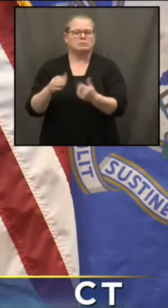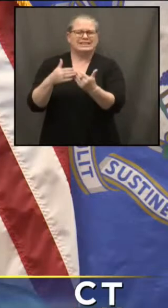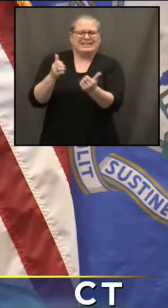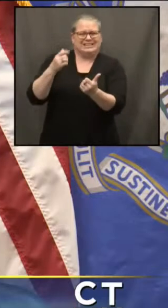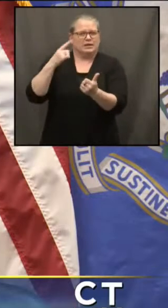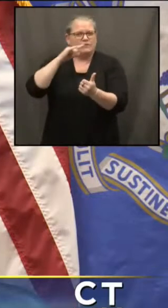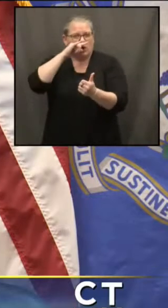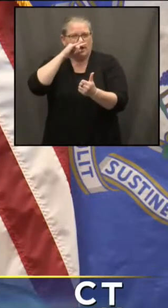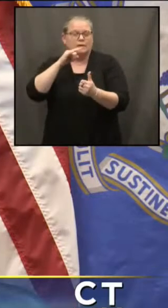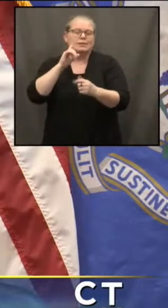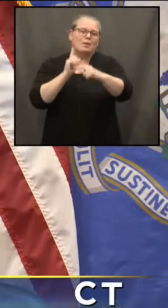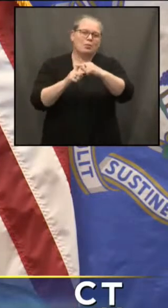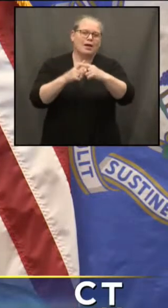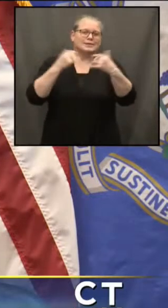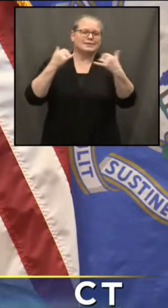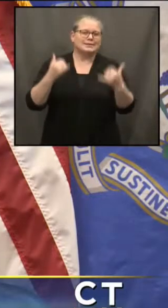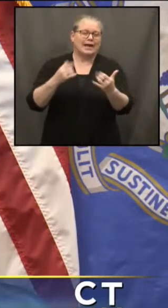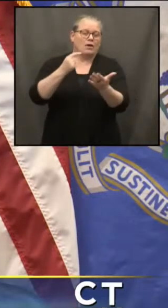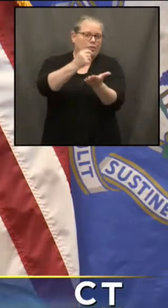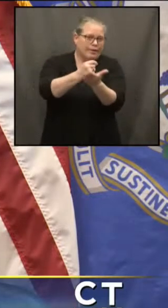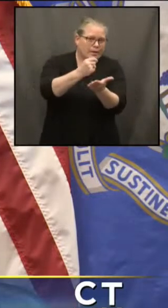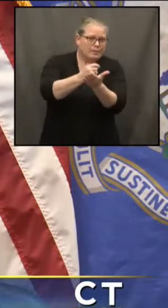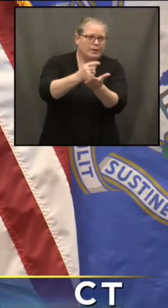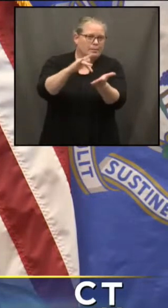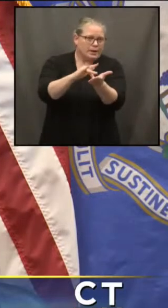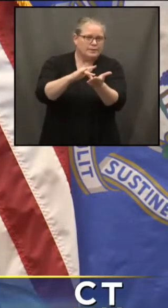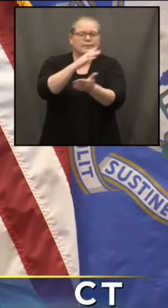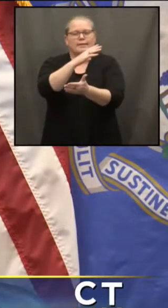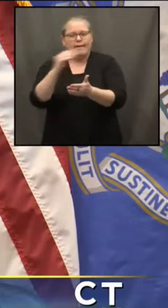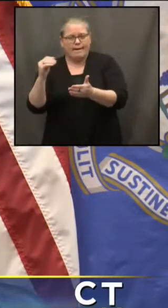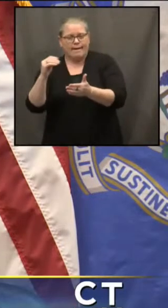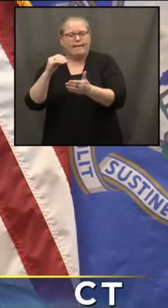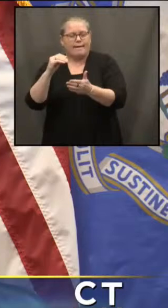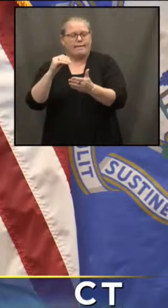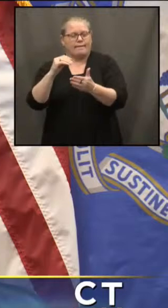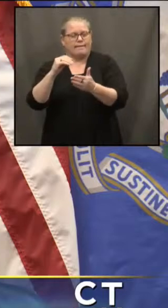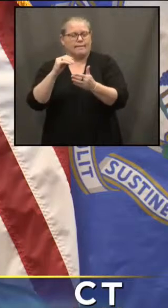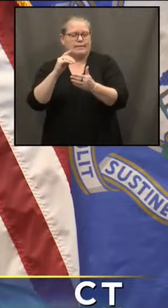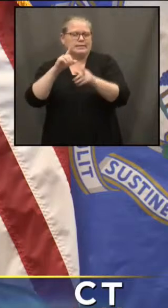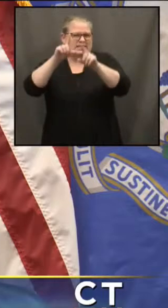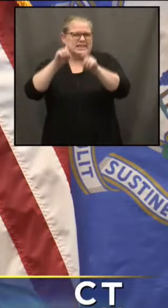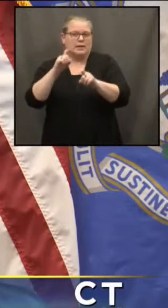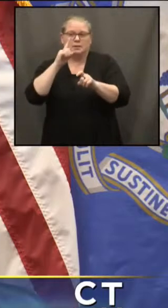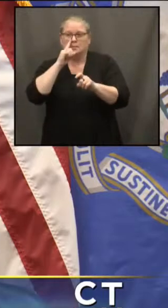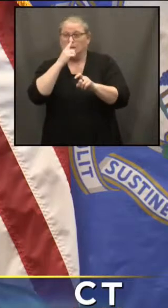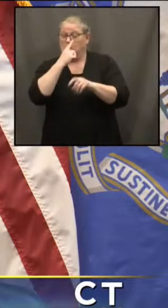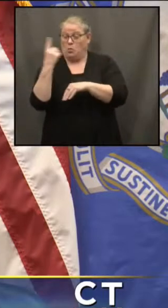same-day testing and therapies, those days of missing in-person learning are over.